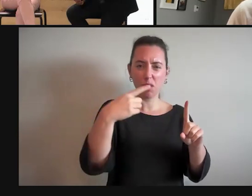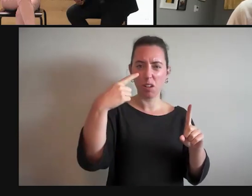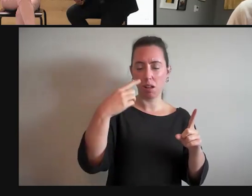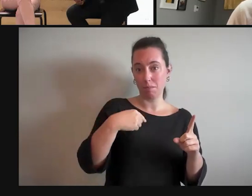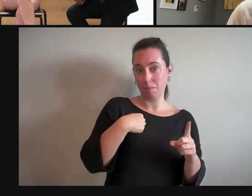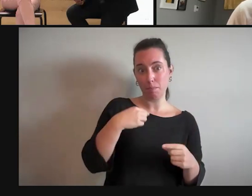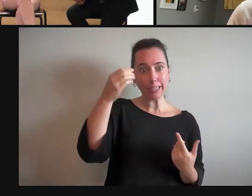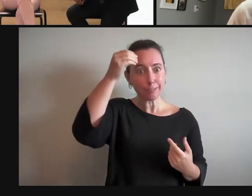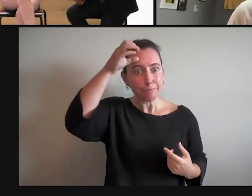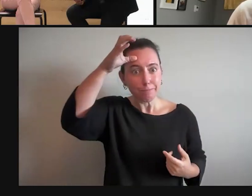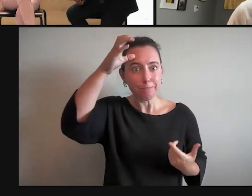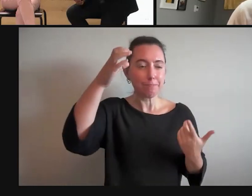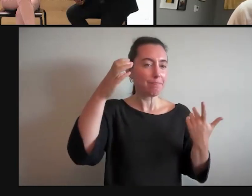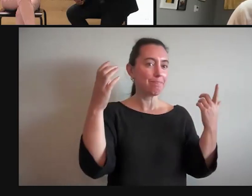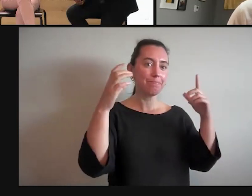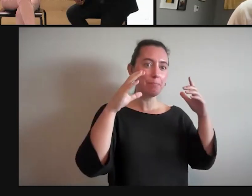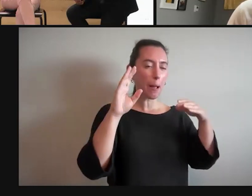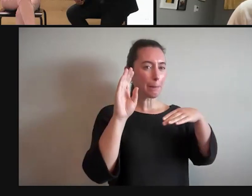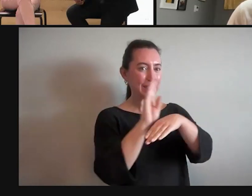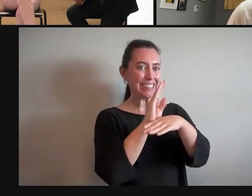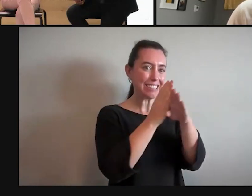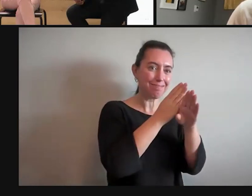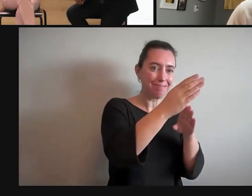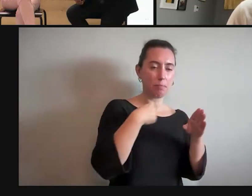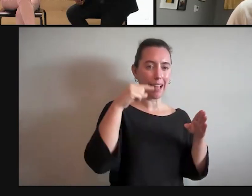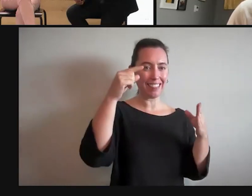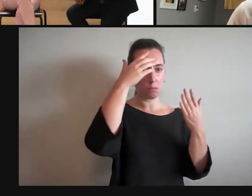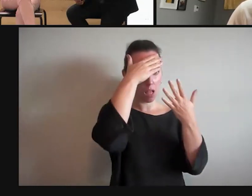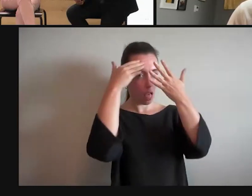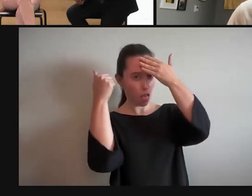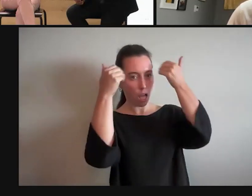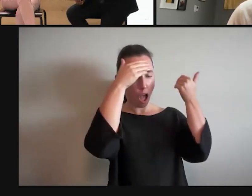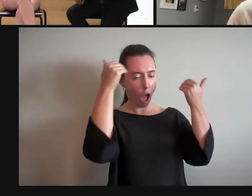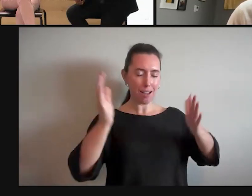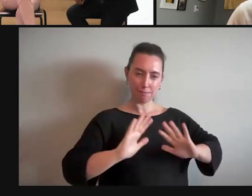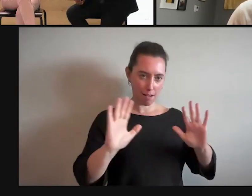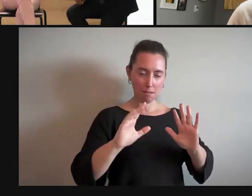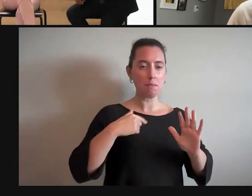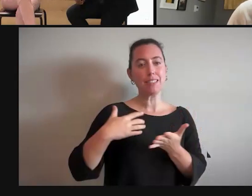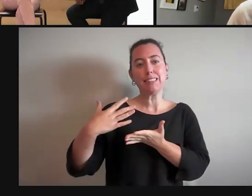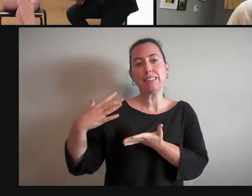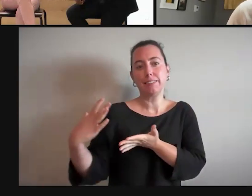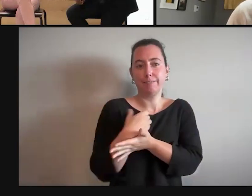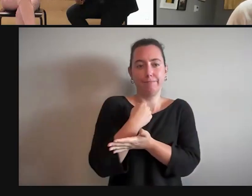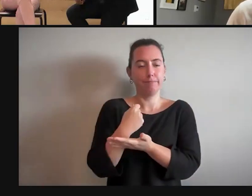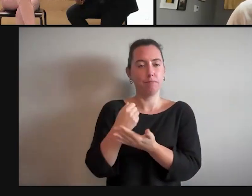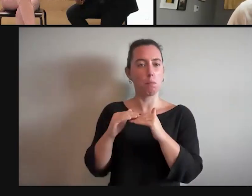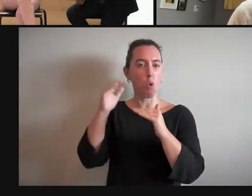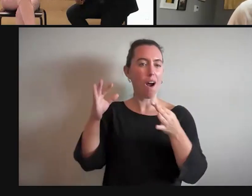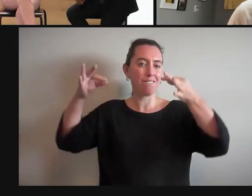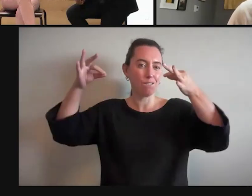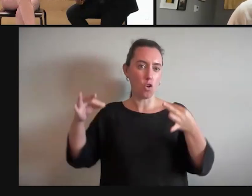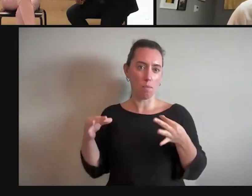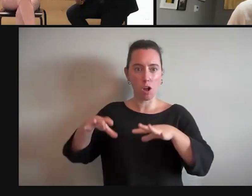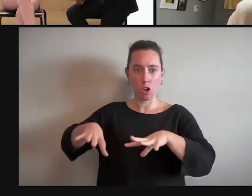industry is falling apart. So I decided like, okay, maybe I should do it through certifications. So I